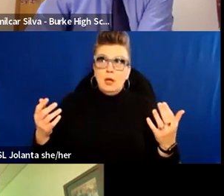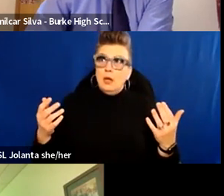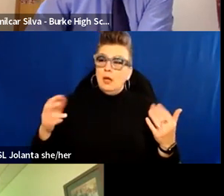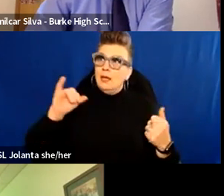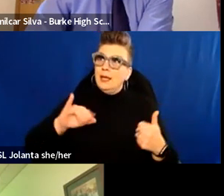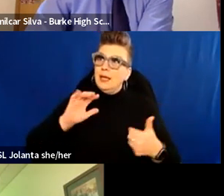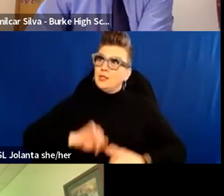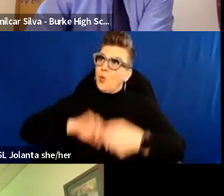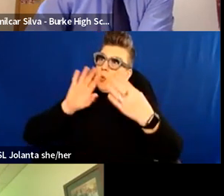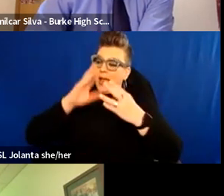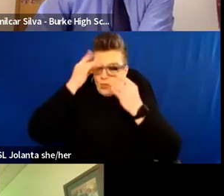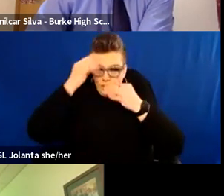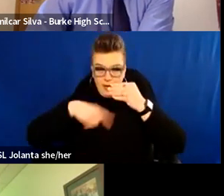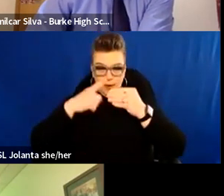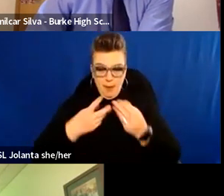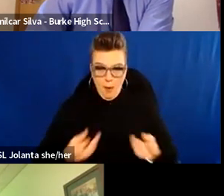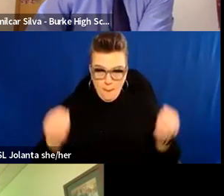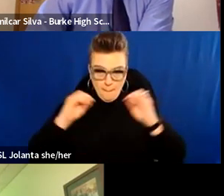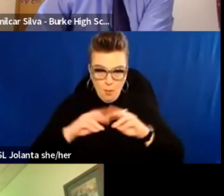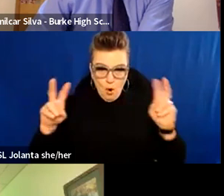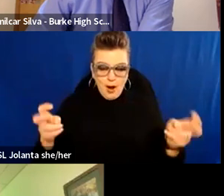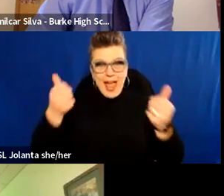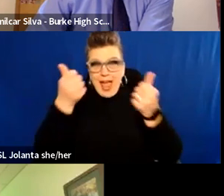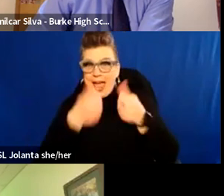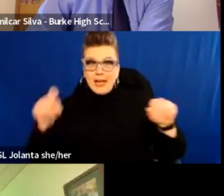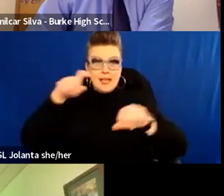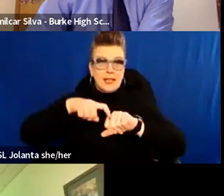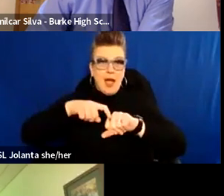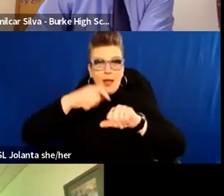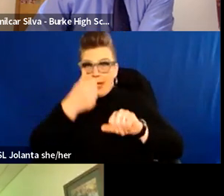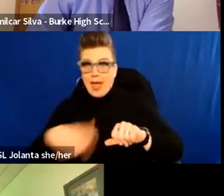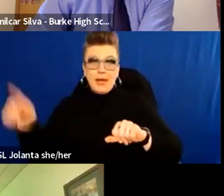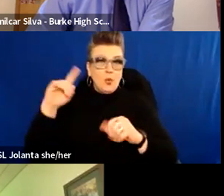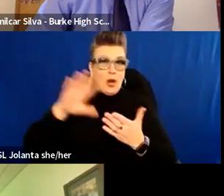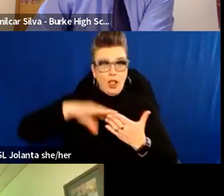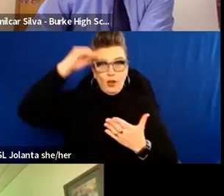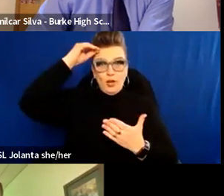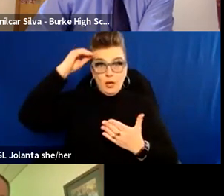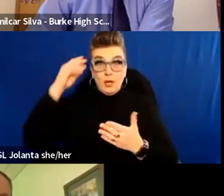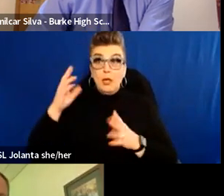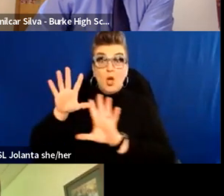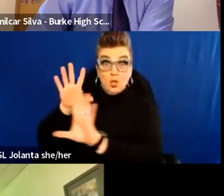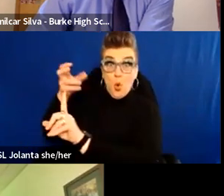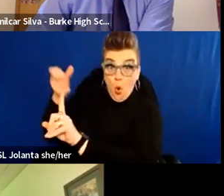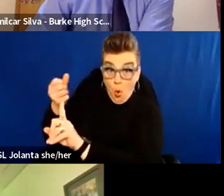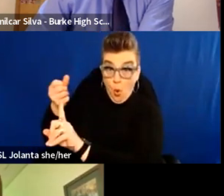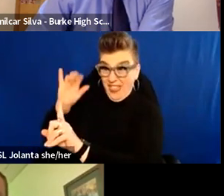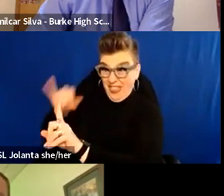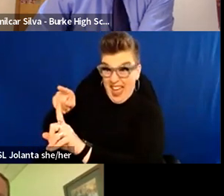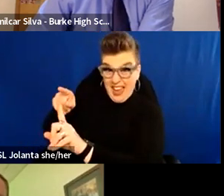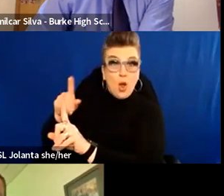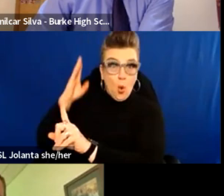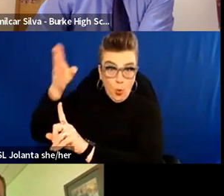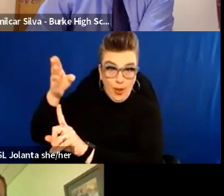opportunity of any time anywhere learning but right now we're trying to just establish the rigor establish the foundation